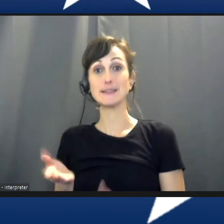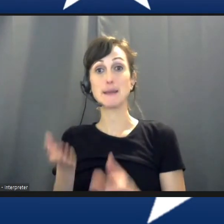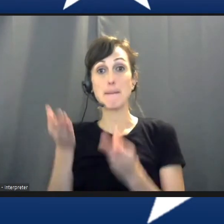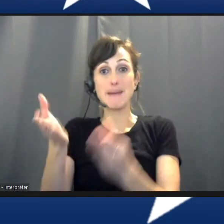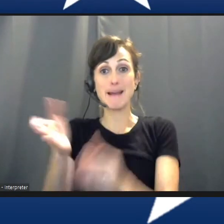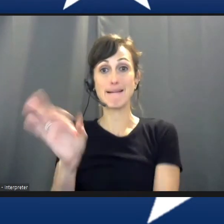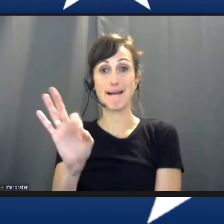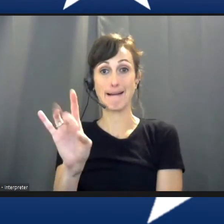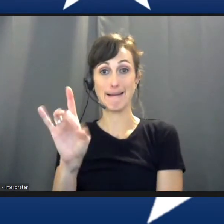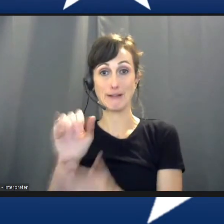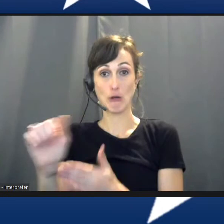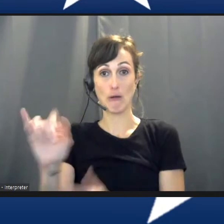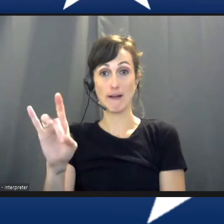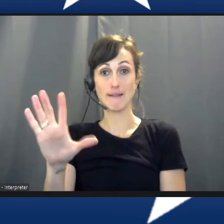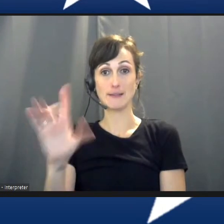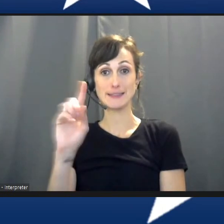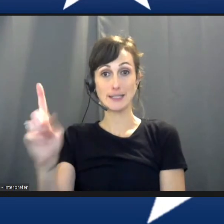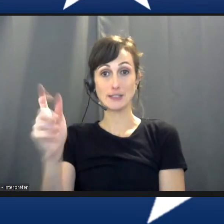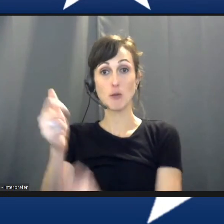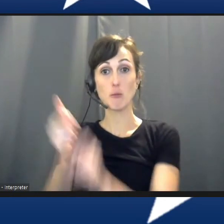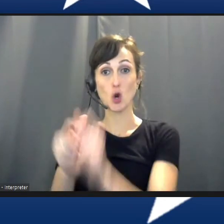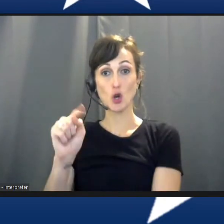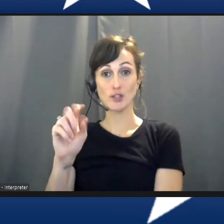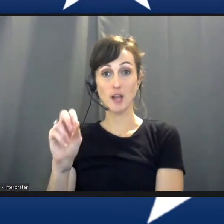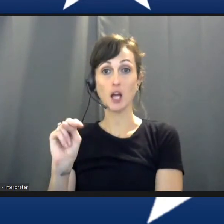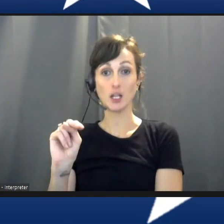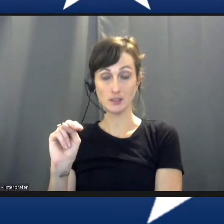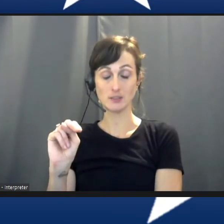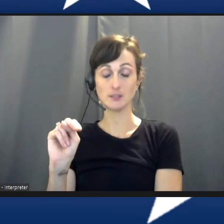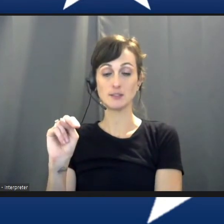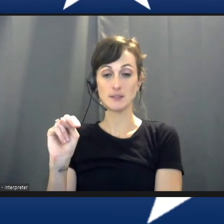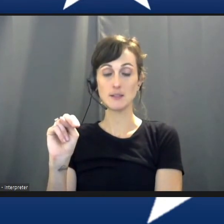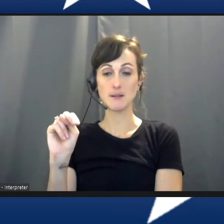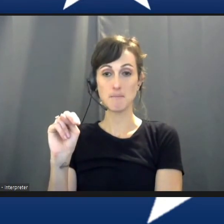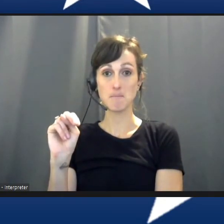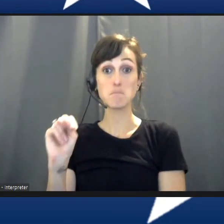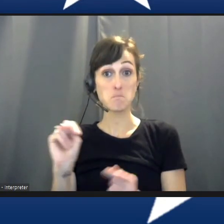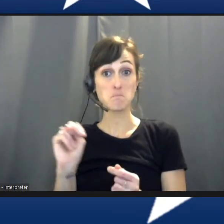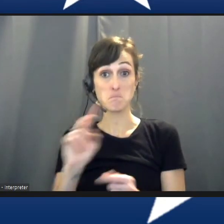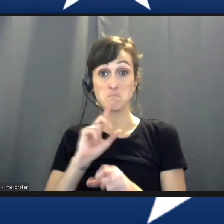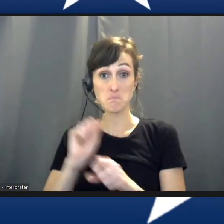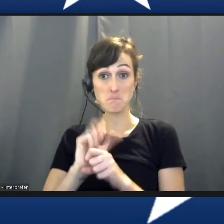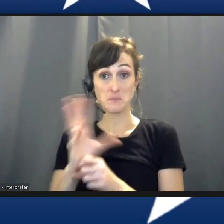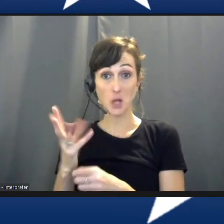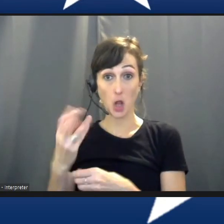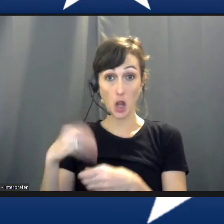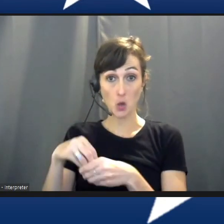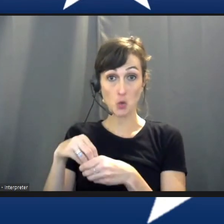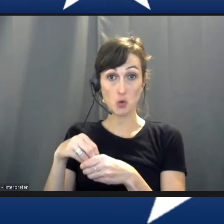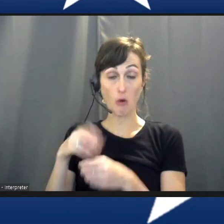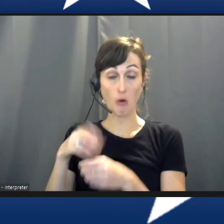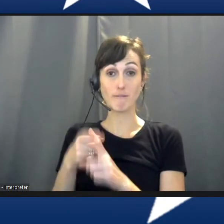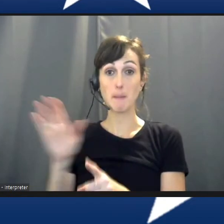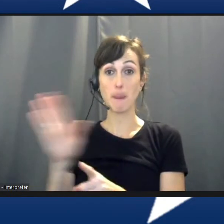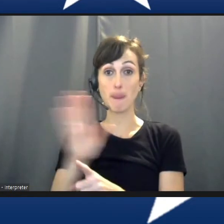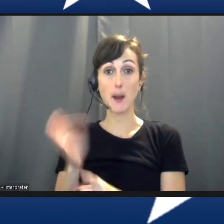$98.85 per ton. They did include in their proposal or